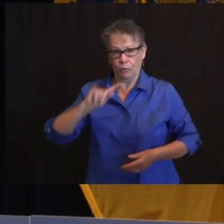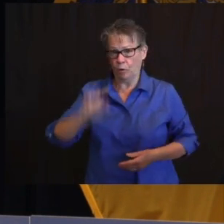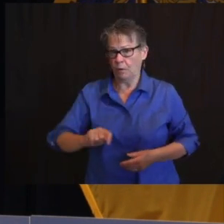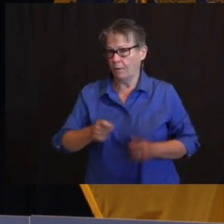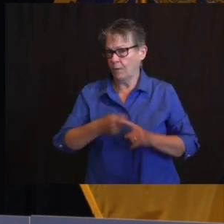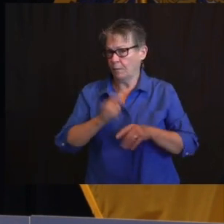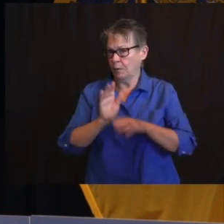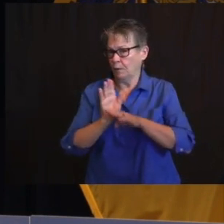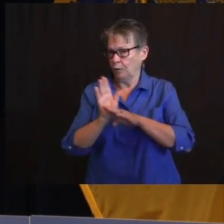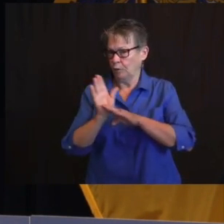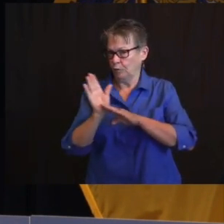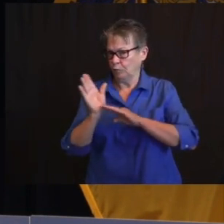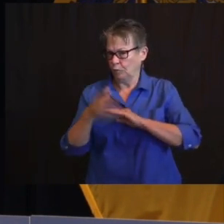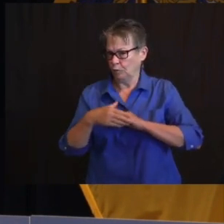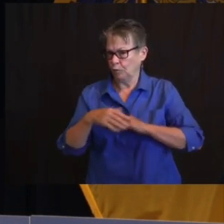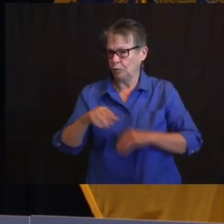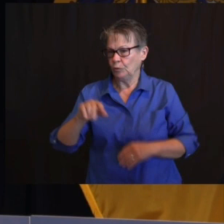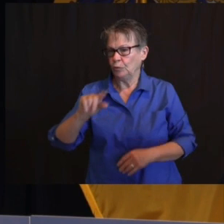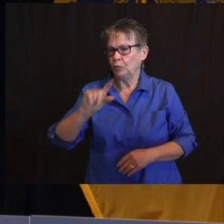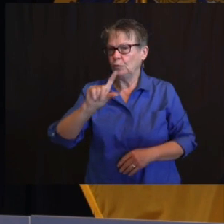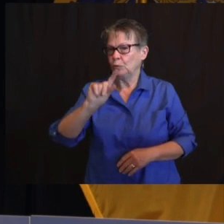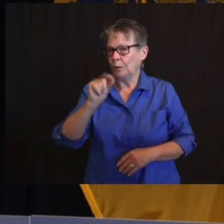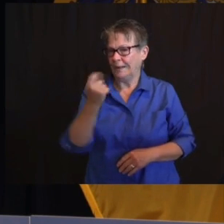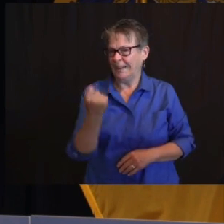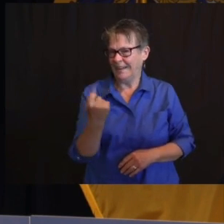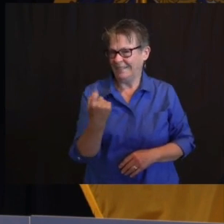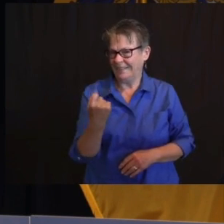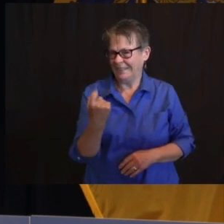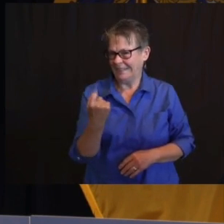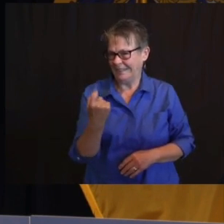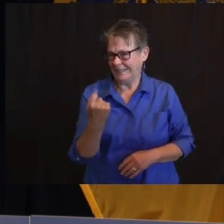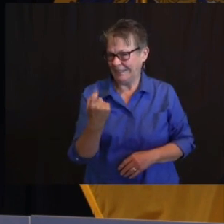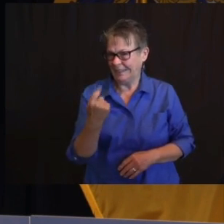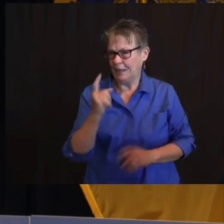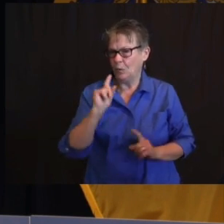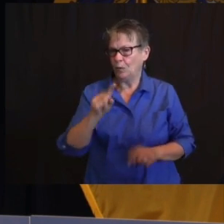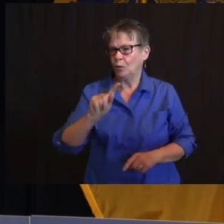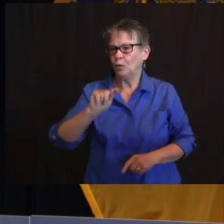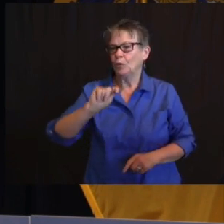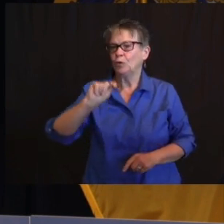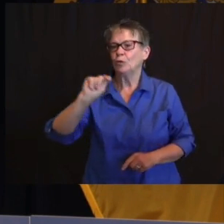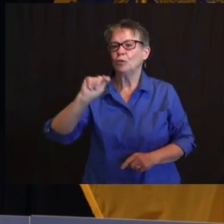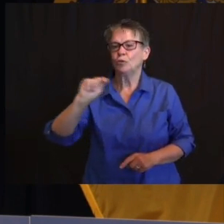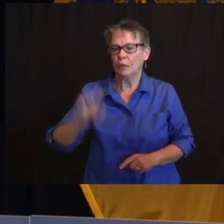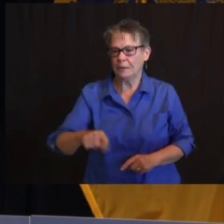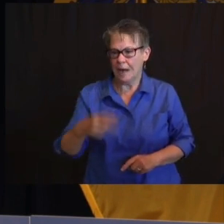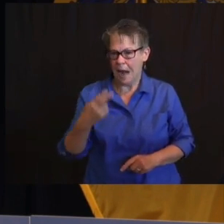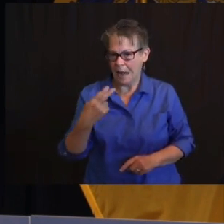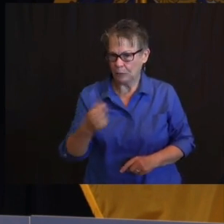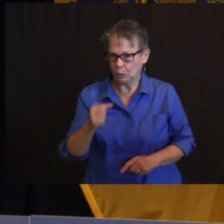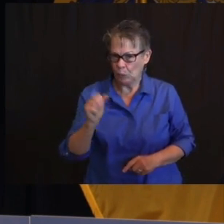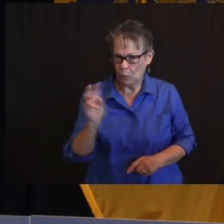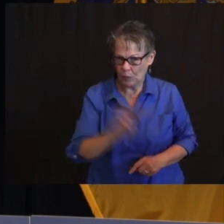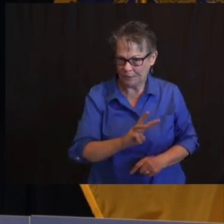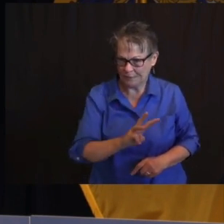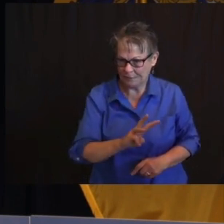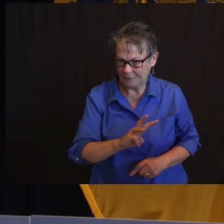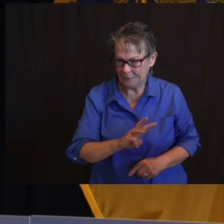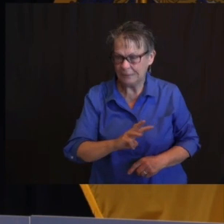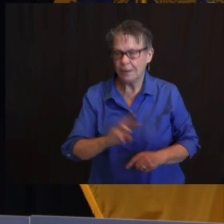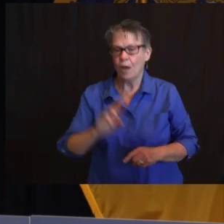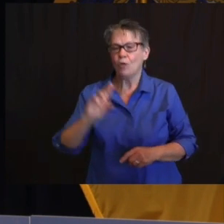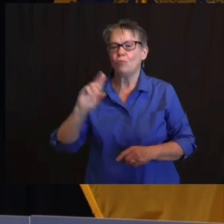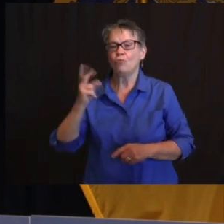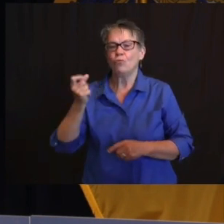2011. I attended Trenton Central High West, went to Rutgers University for my undergraduate degree, and recently graduated from